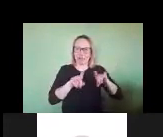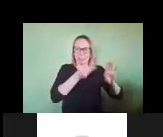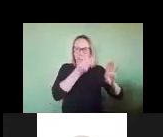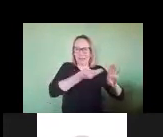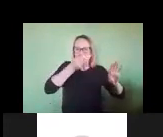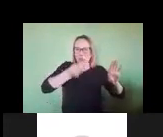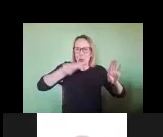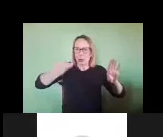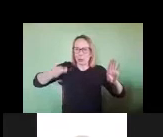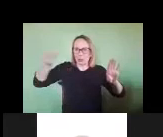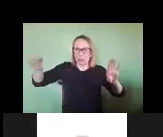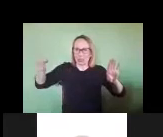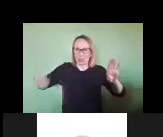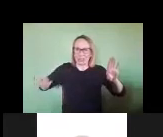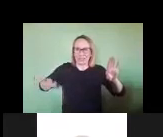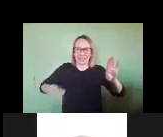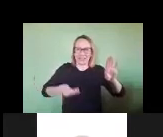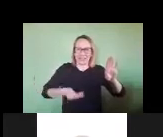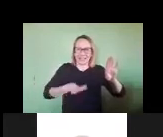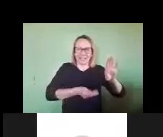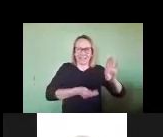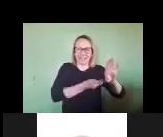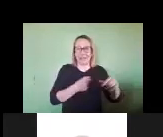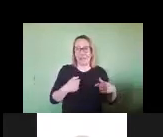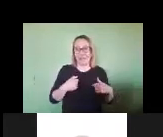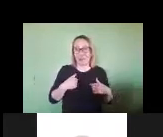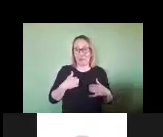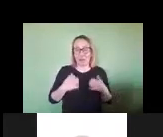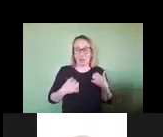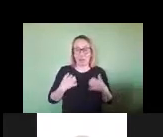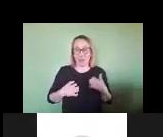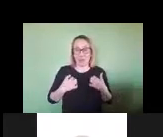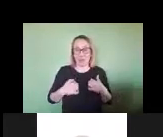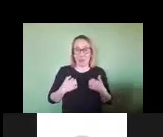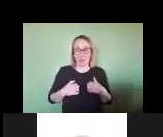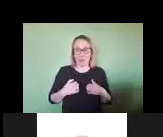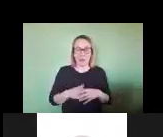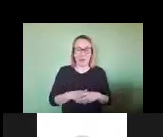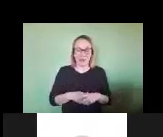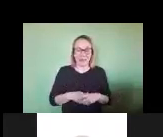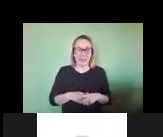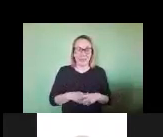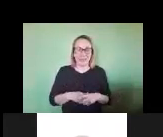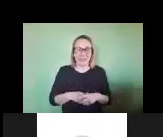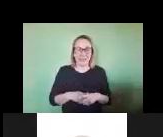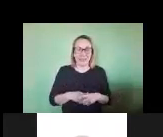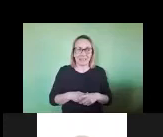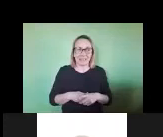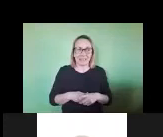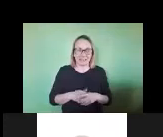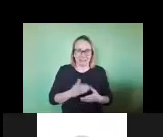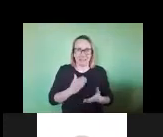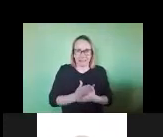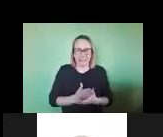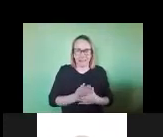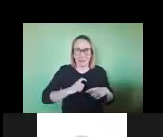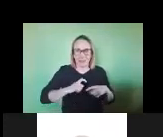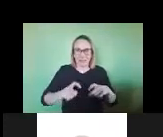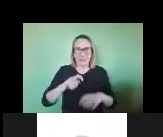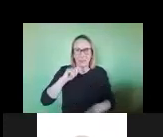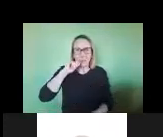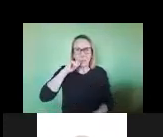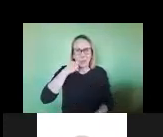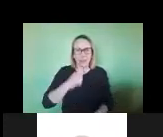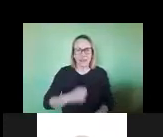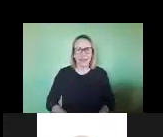So yeah, that was, as a choreographer and an artist, a really exciting way to work. And it's something that I'm definitely going to continue longer